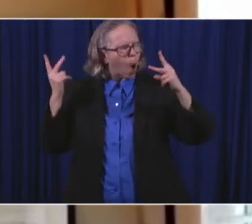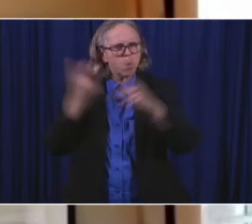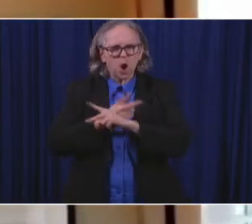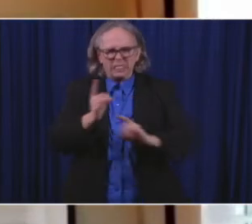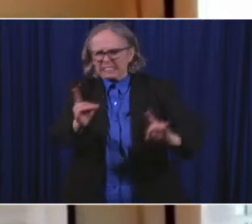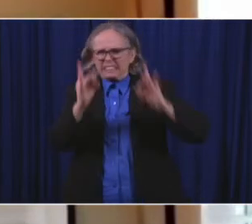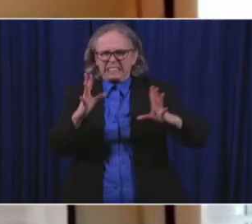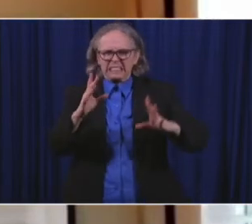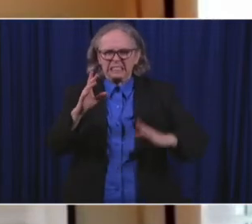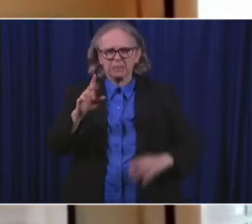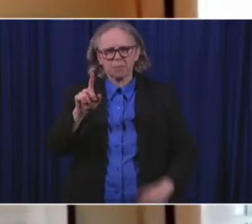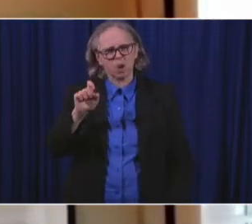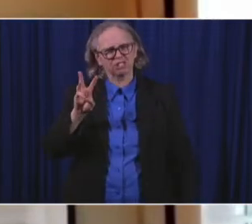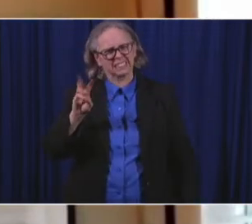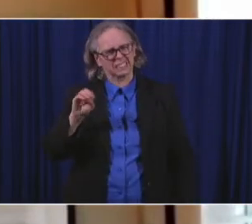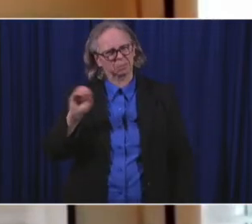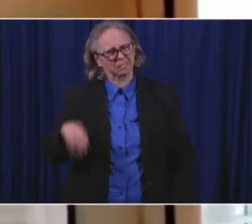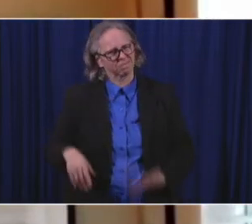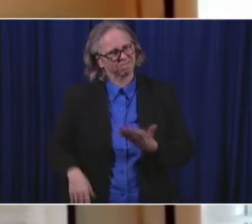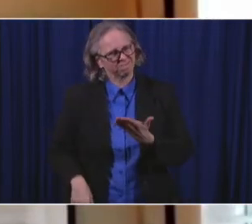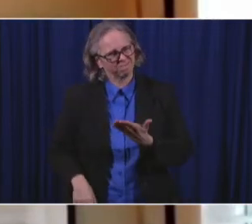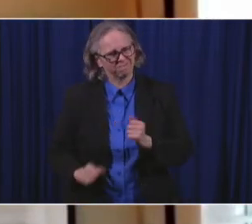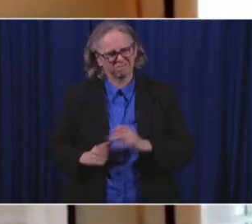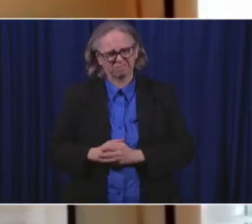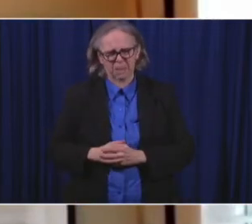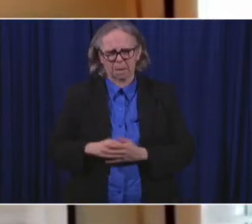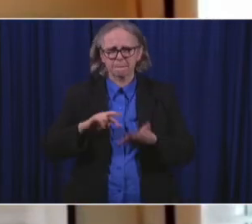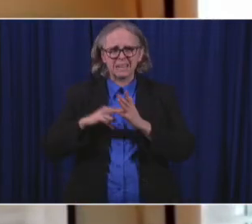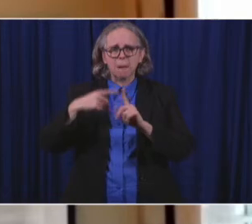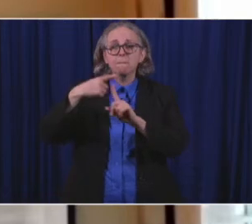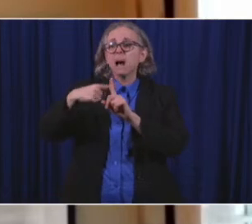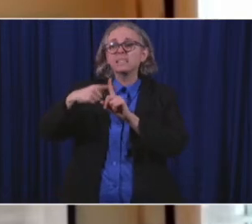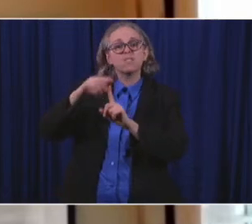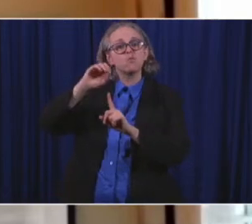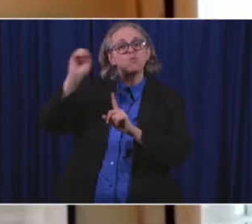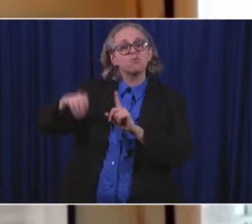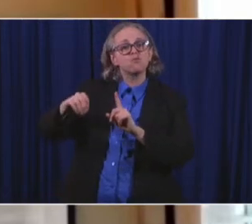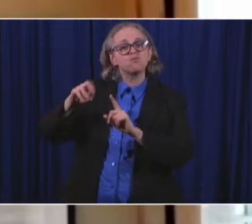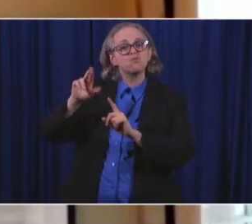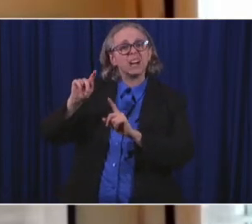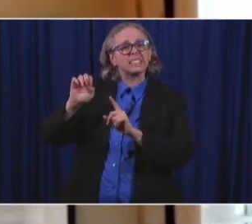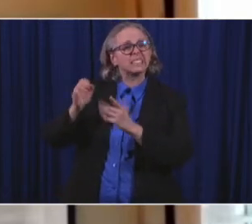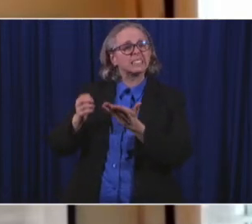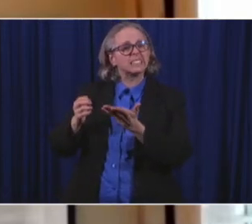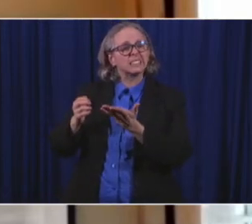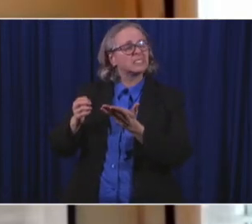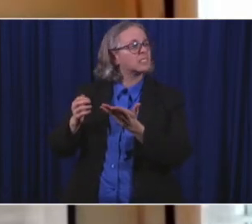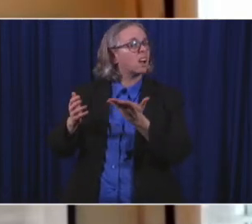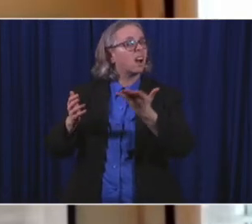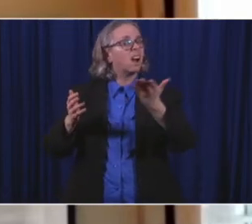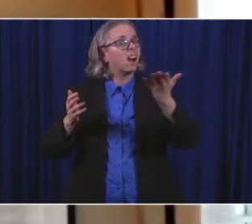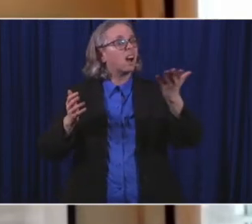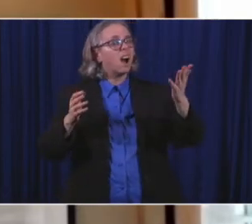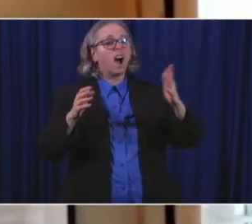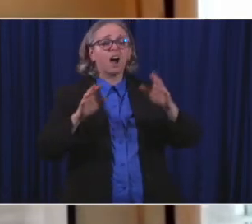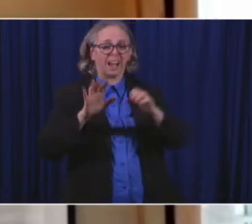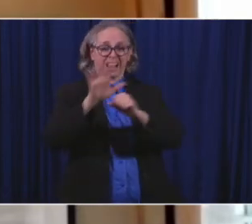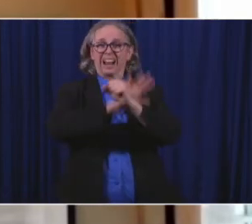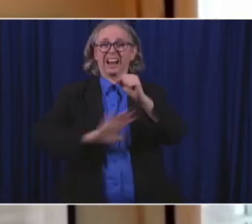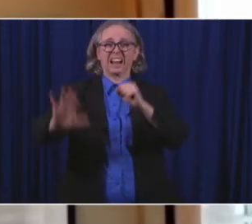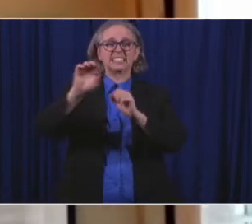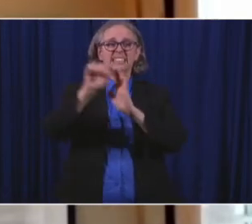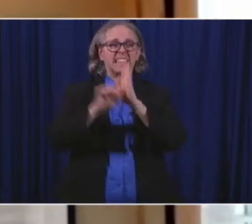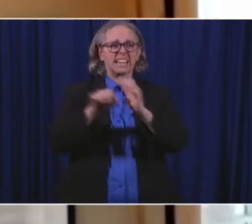rate of positivity on our testing, all of our neighboring states except Pennsylvania have lower rates of test